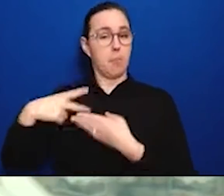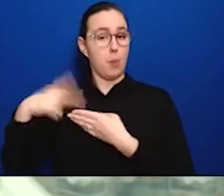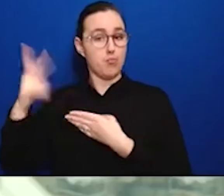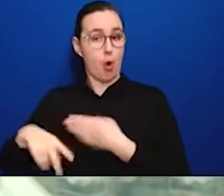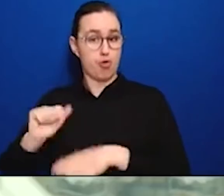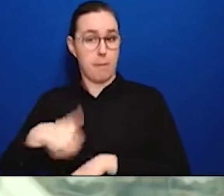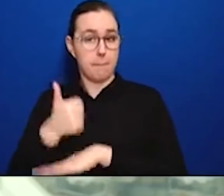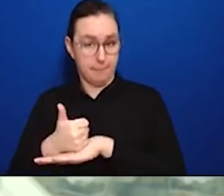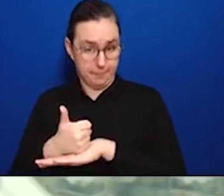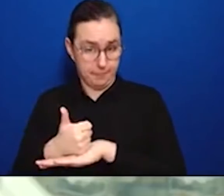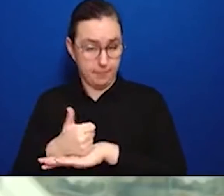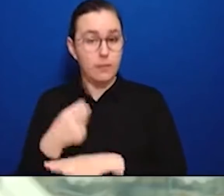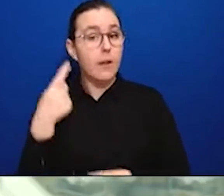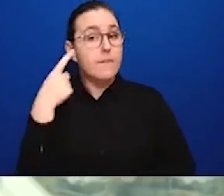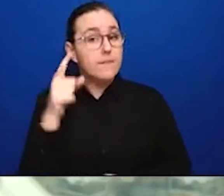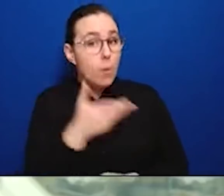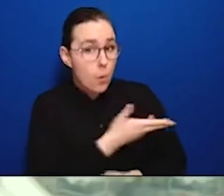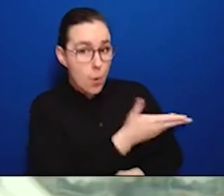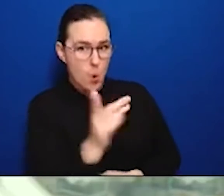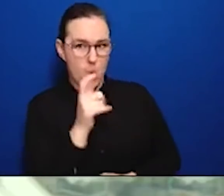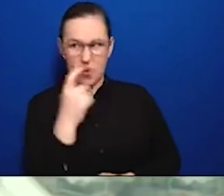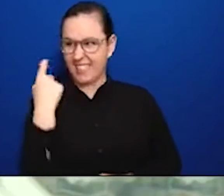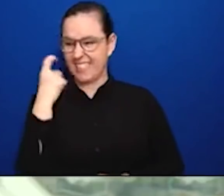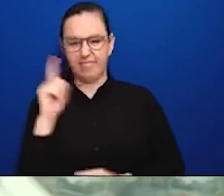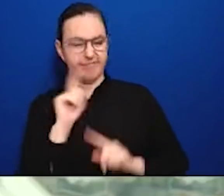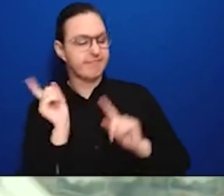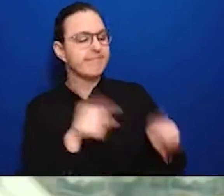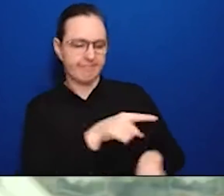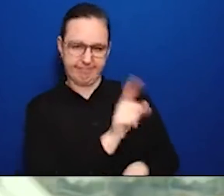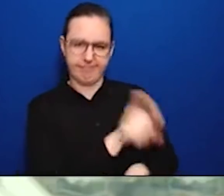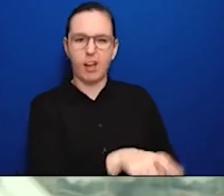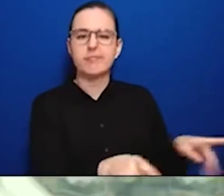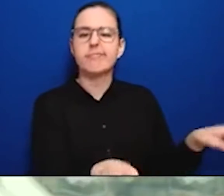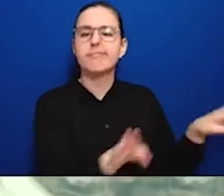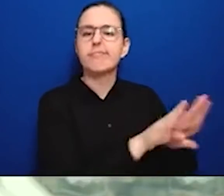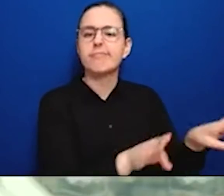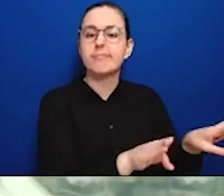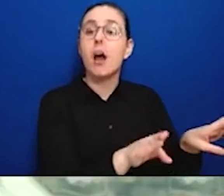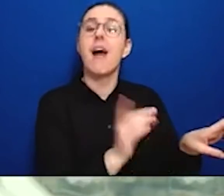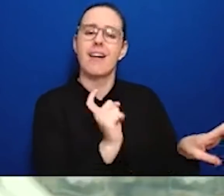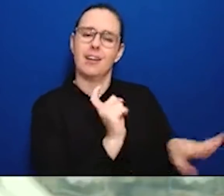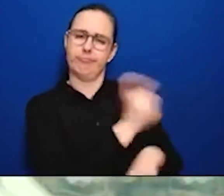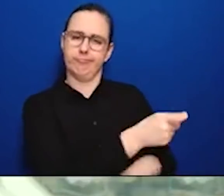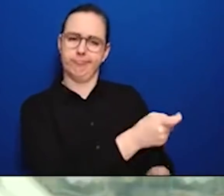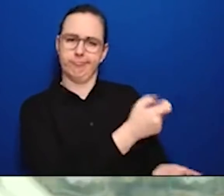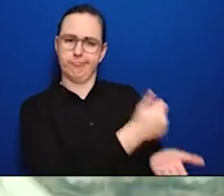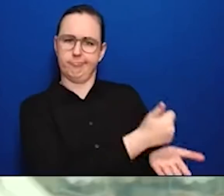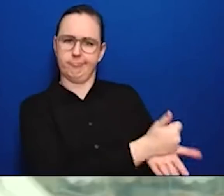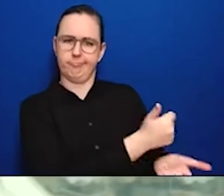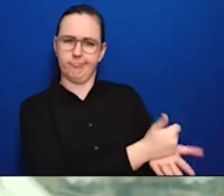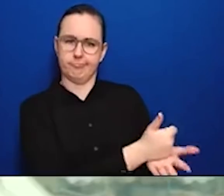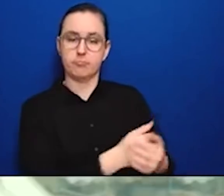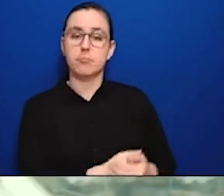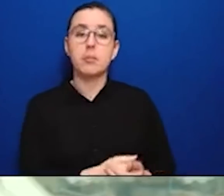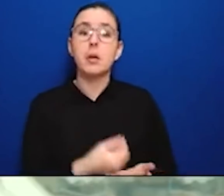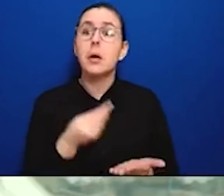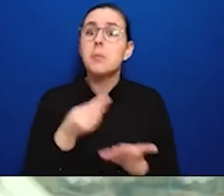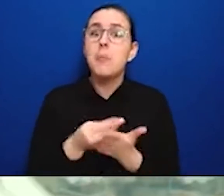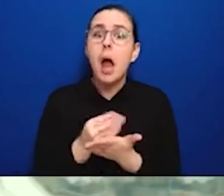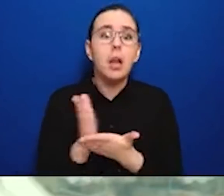Relief grants will be between $1,000 and $10,000 in one-time funding that will be provided to eligible